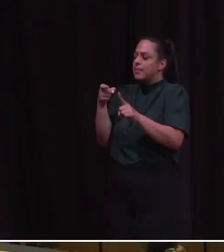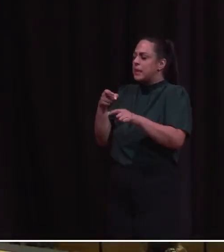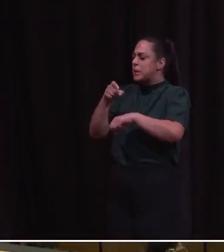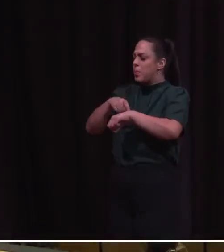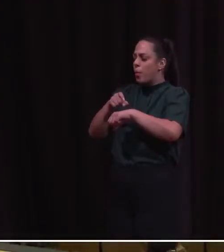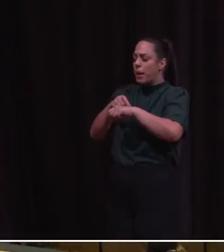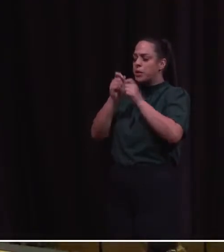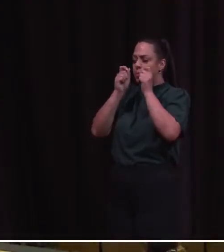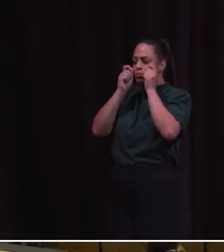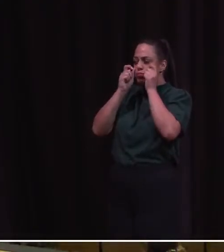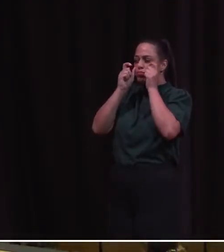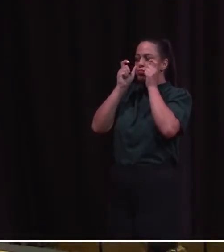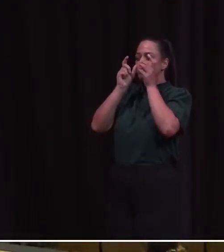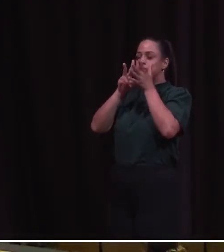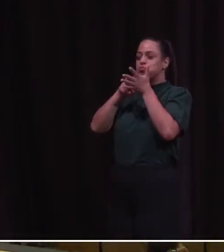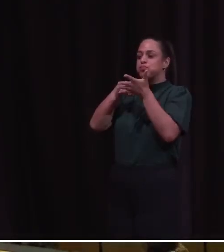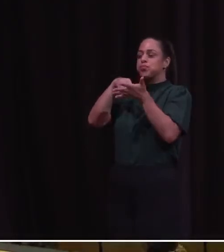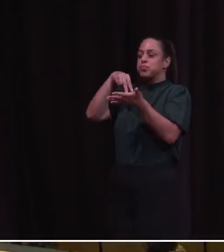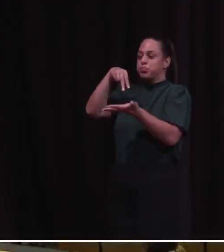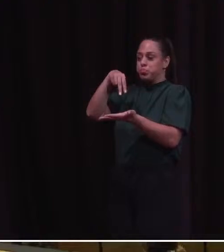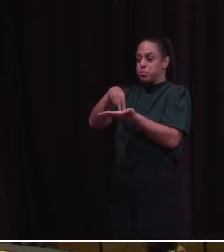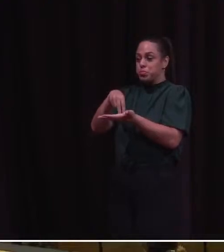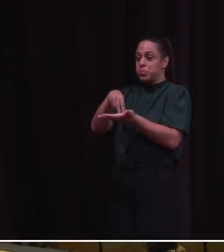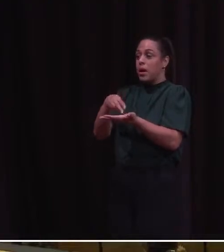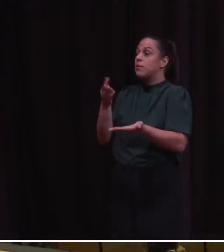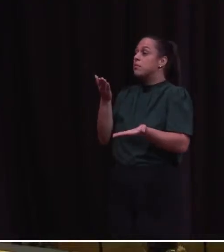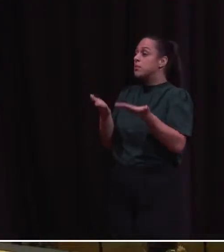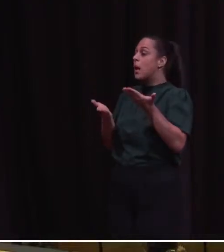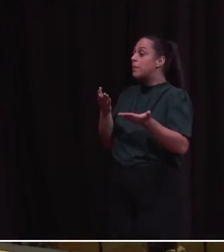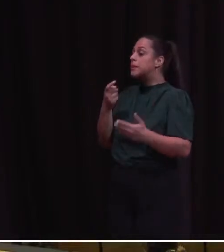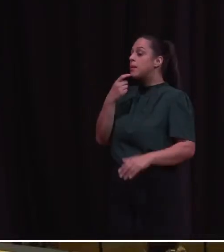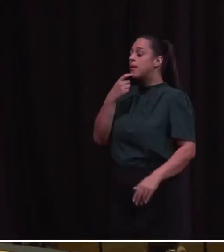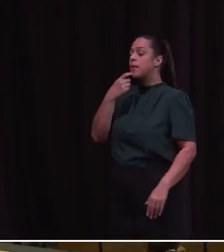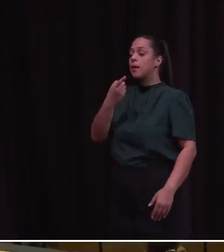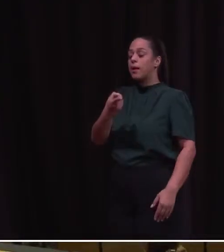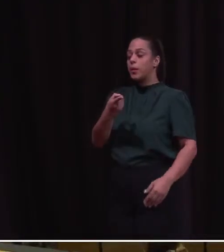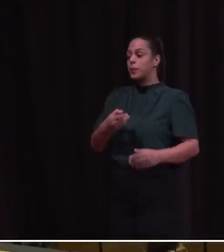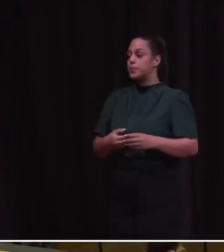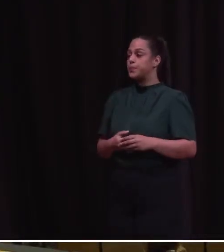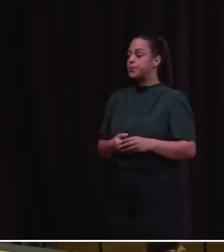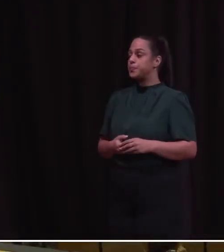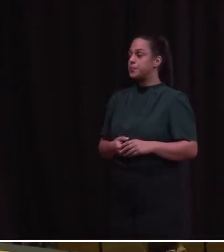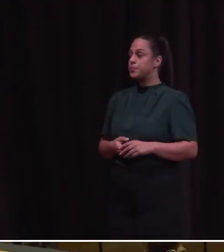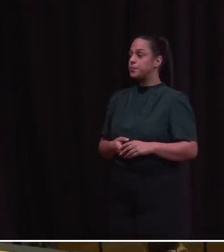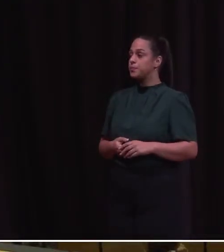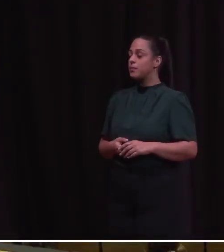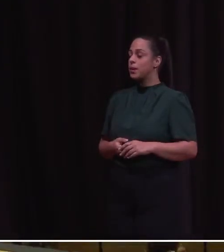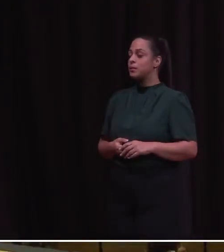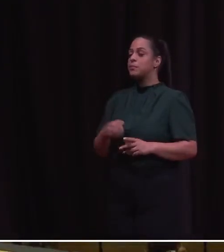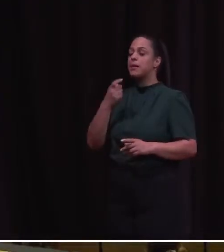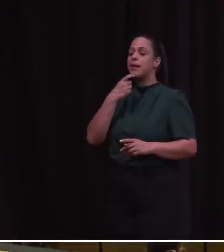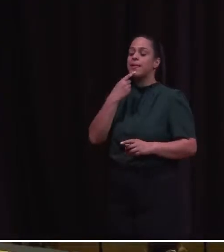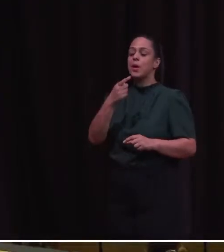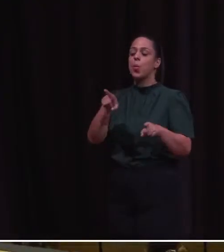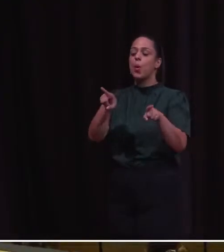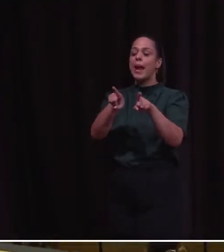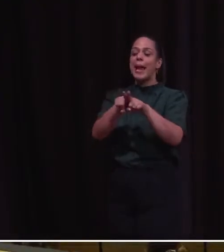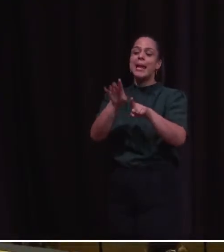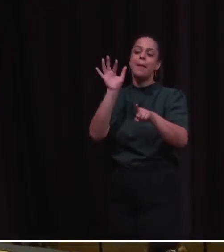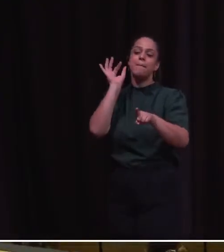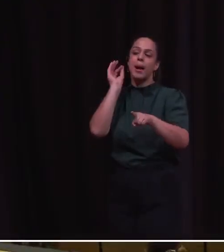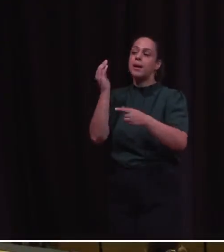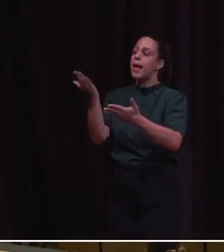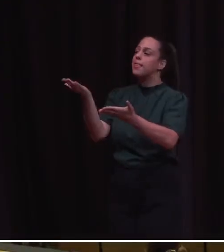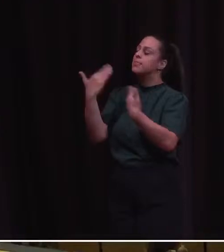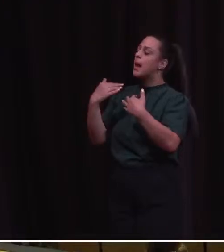have said to their younger sibling, go iron my shirt, bring me my cup. People are